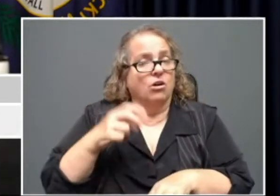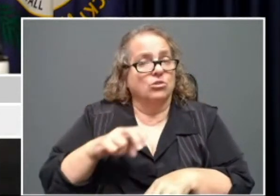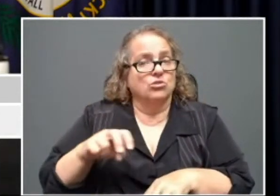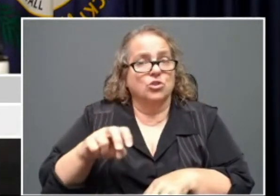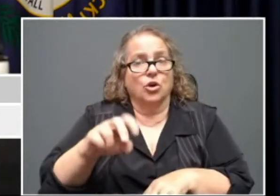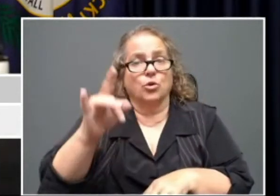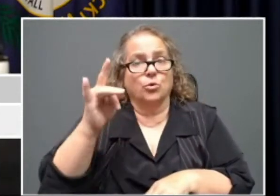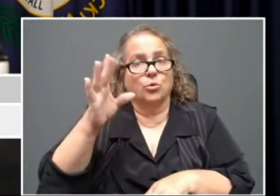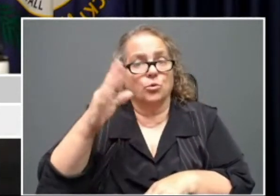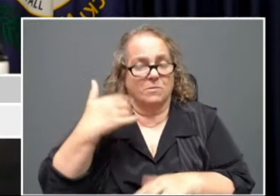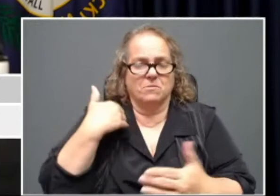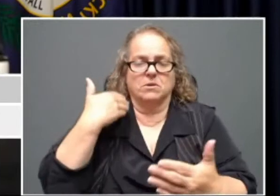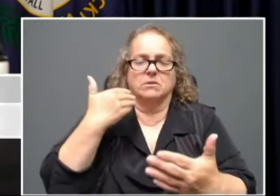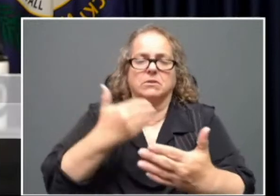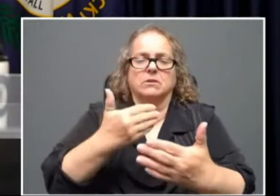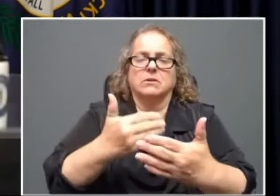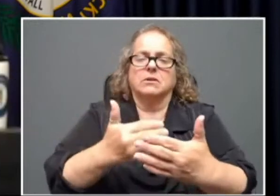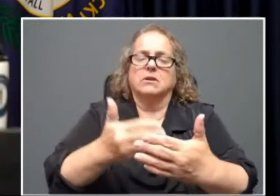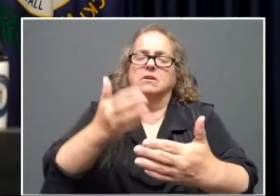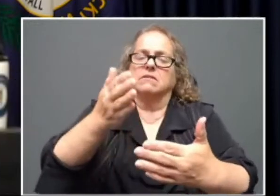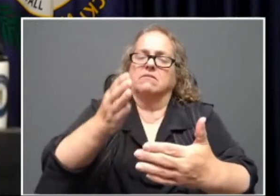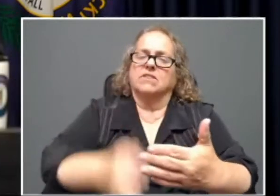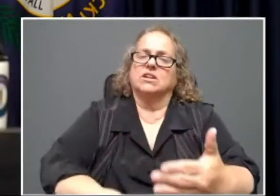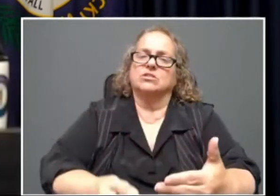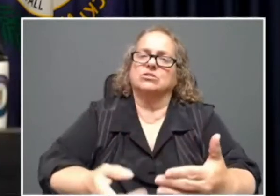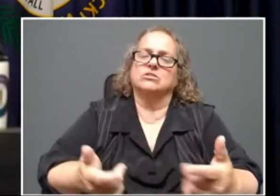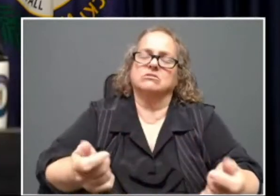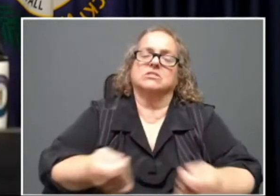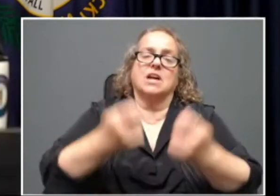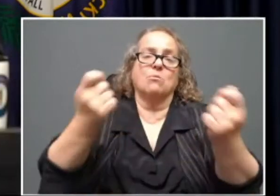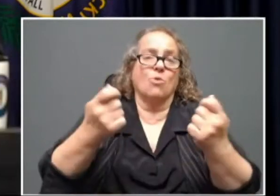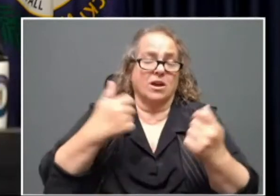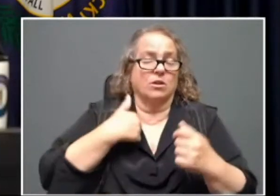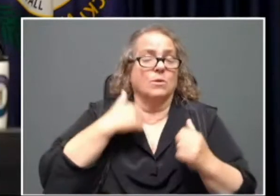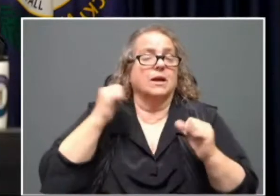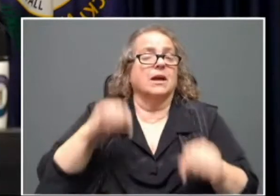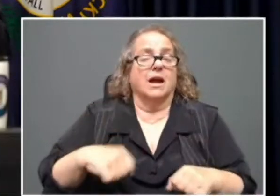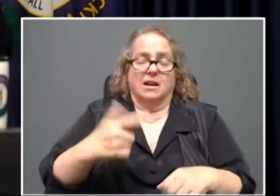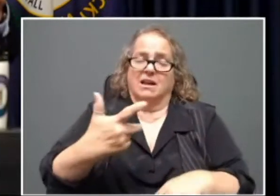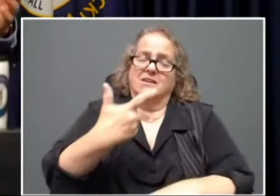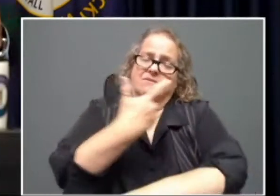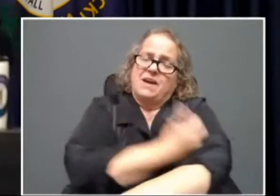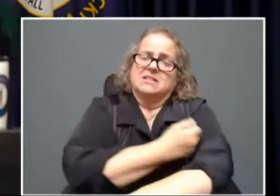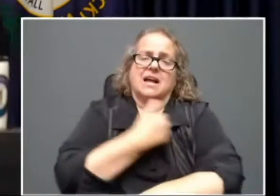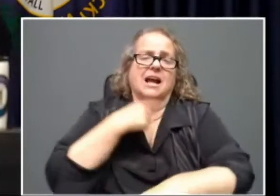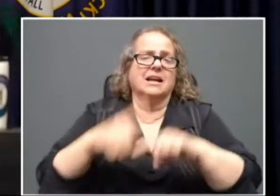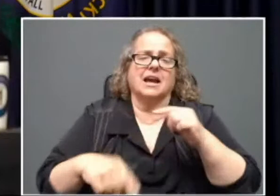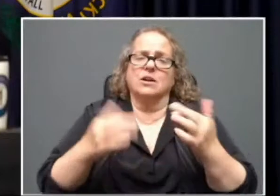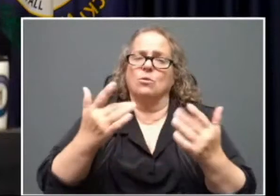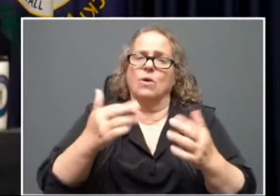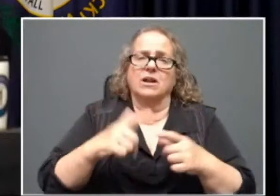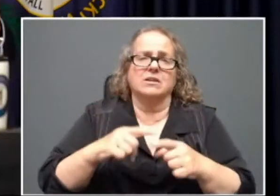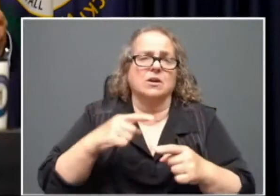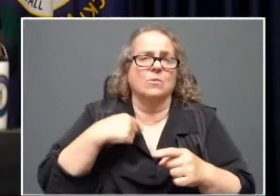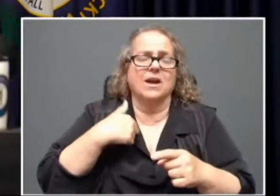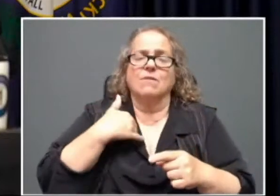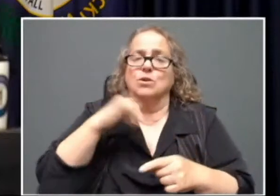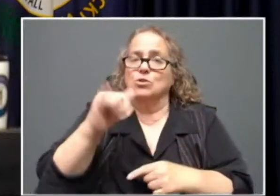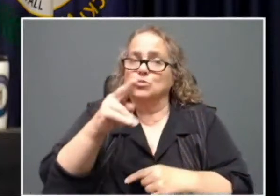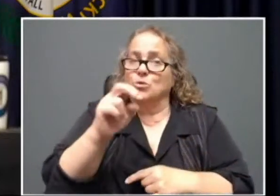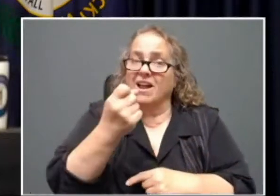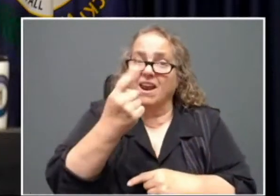line. Get out there and get that vaccine. I can't wait until we have June 11th. I can't